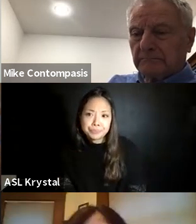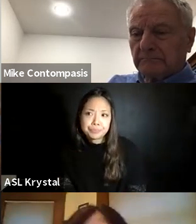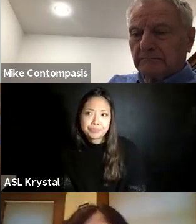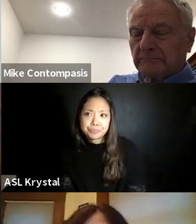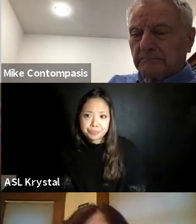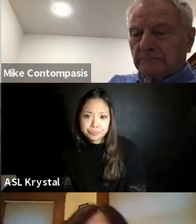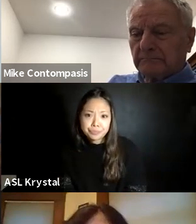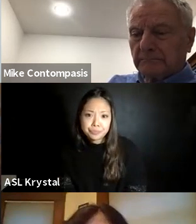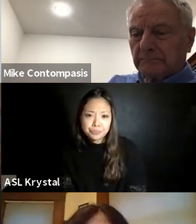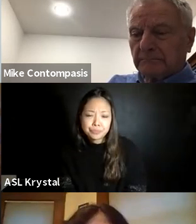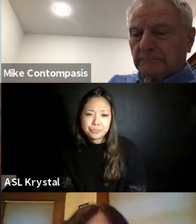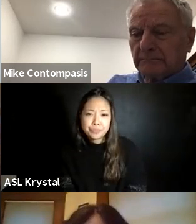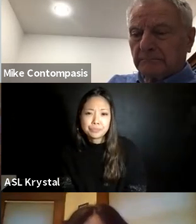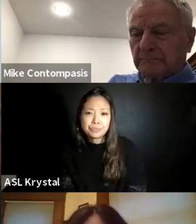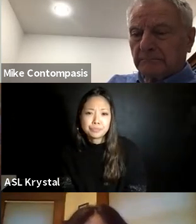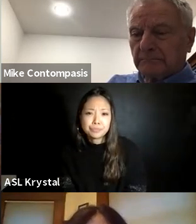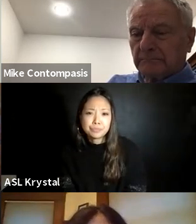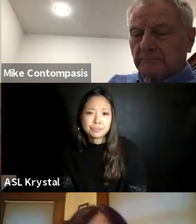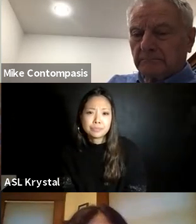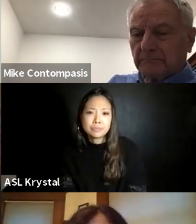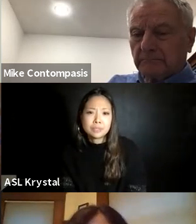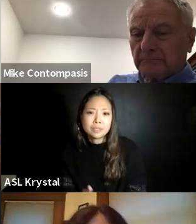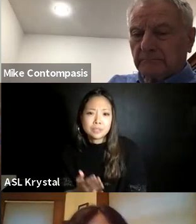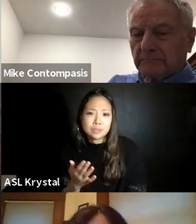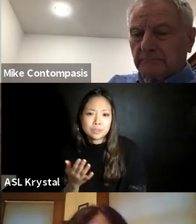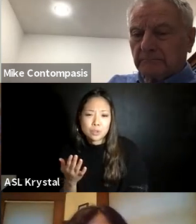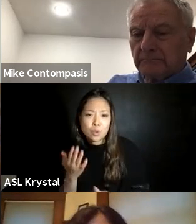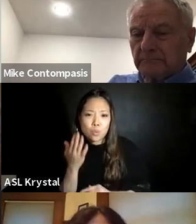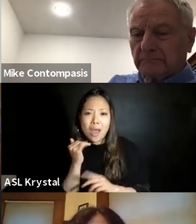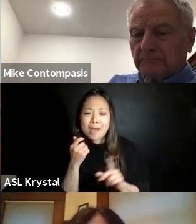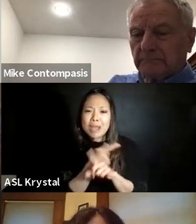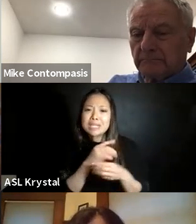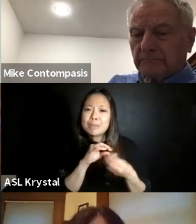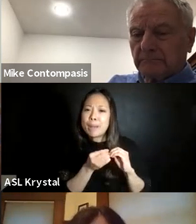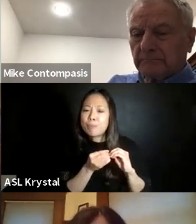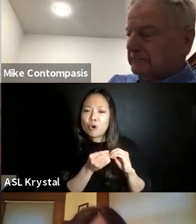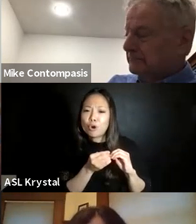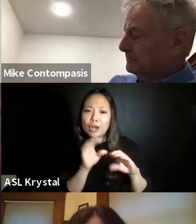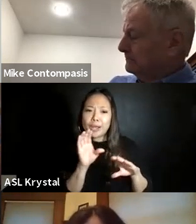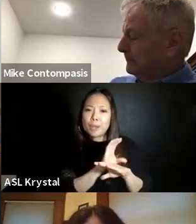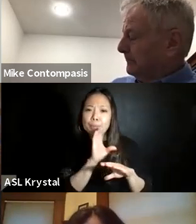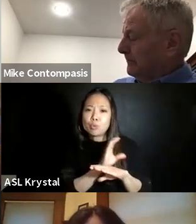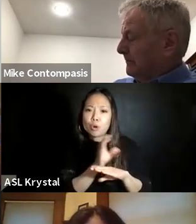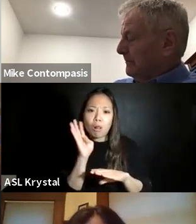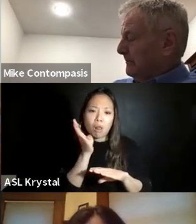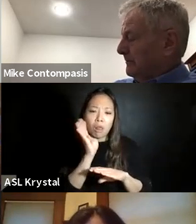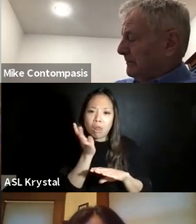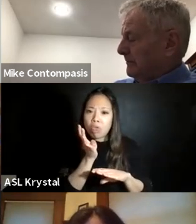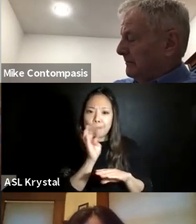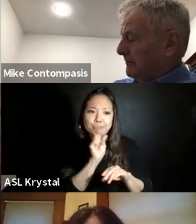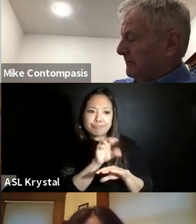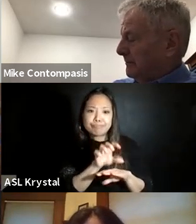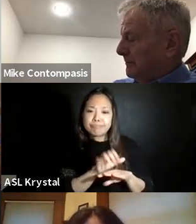why a random number generated by the computer is the best way